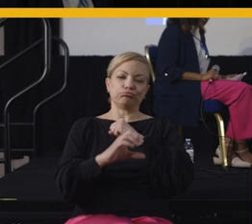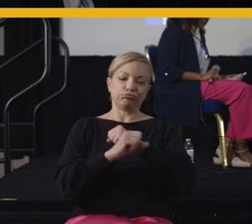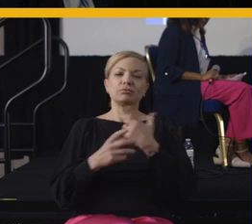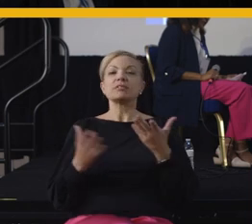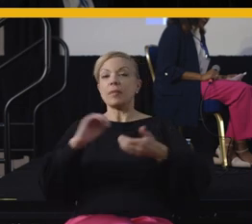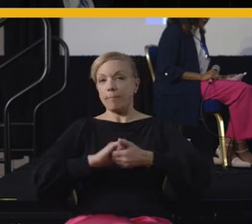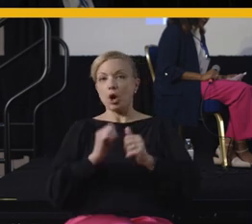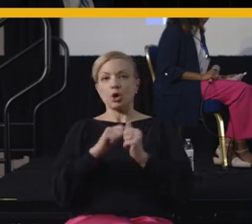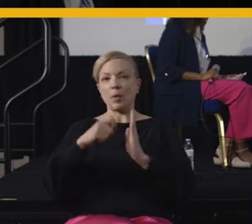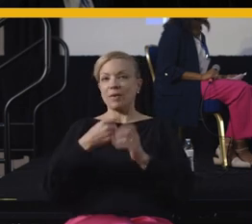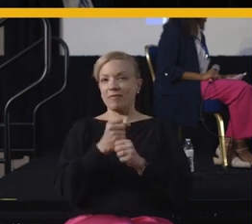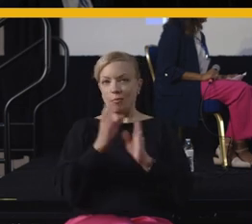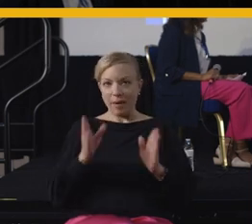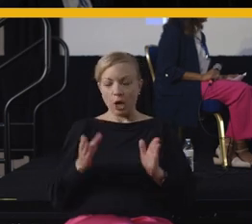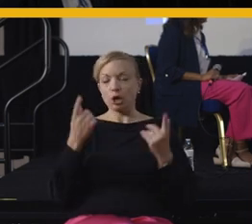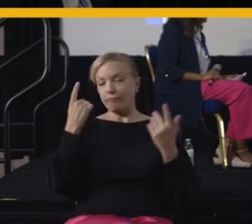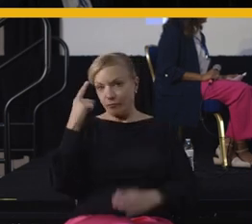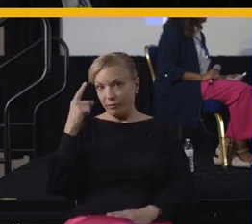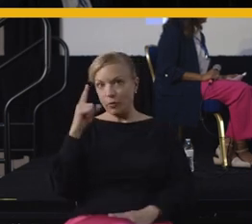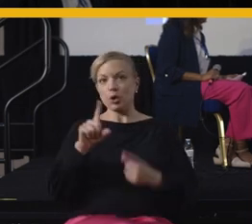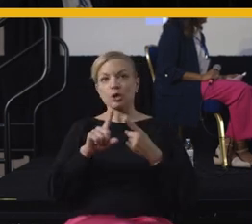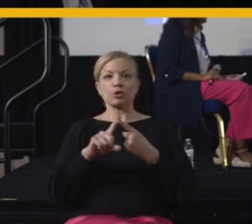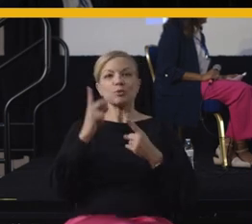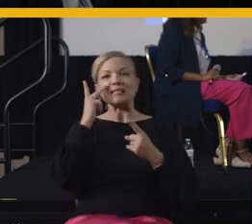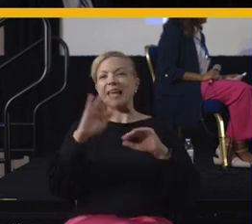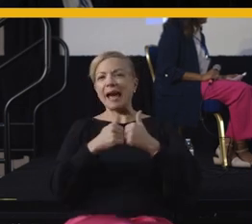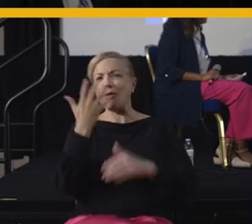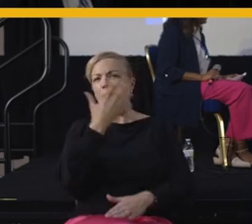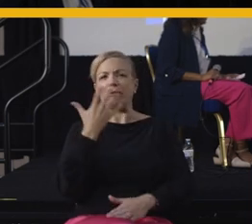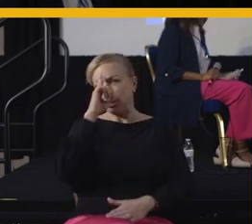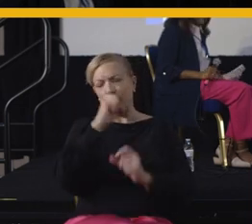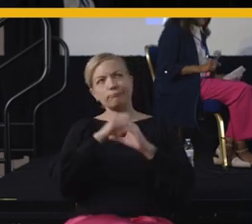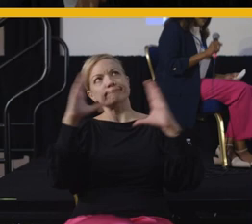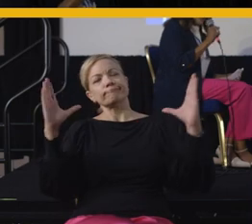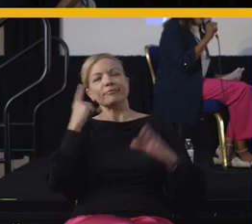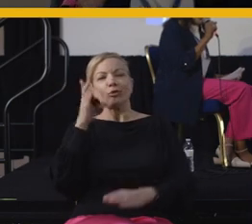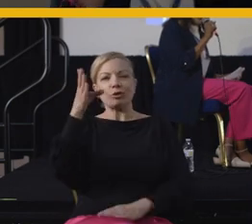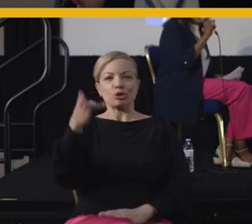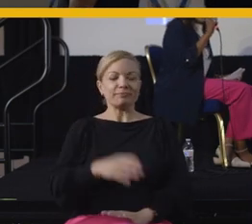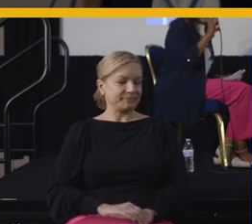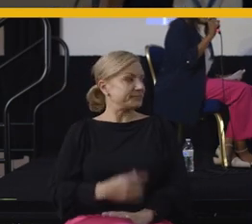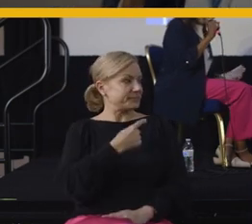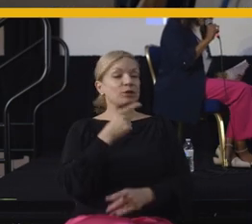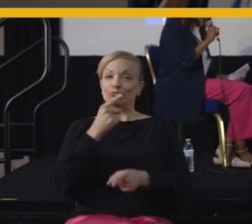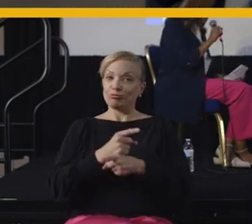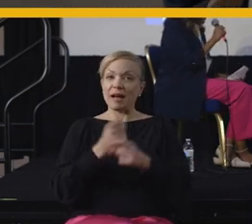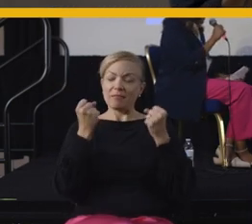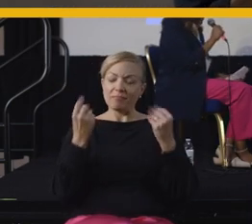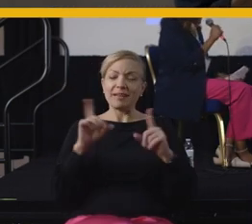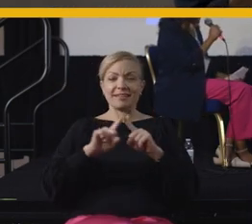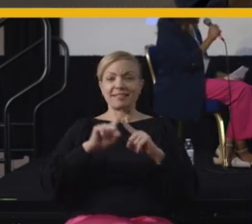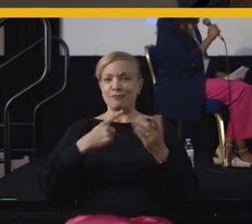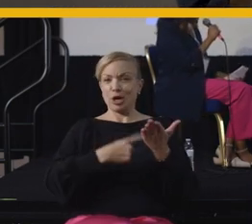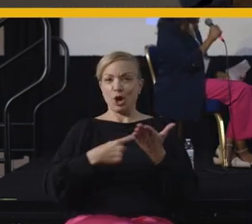They partnered with the filmmaker on a vision of what that might look like. That's right. There are a lot of conversations